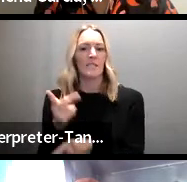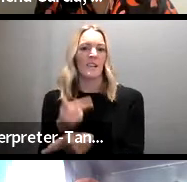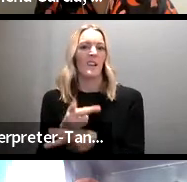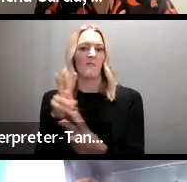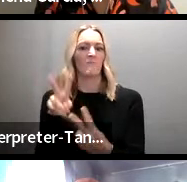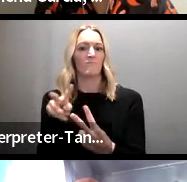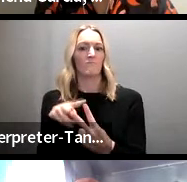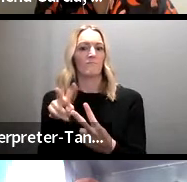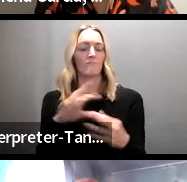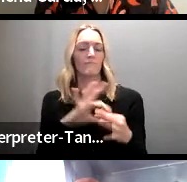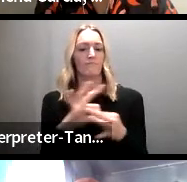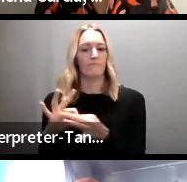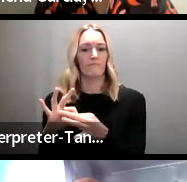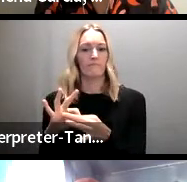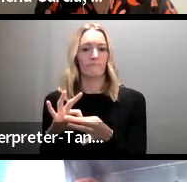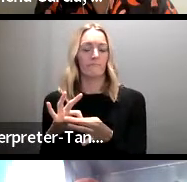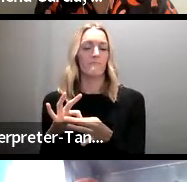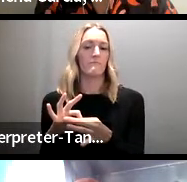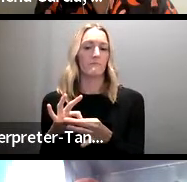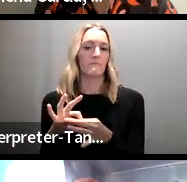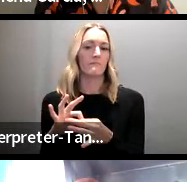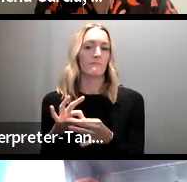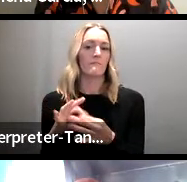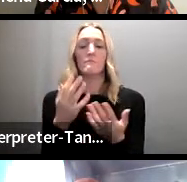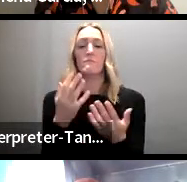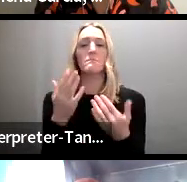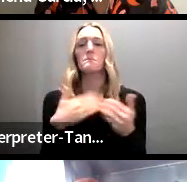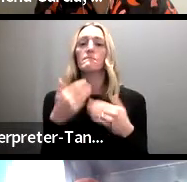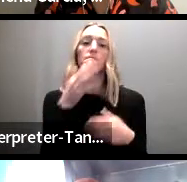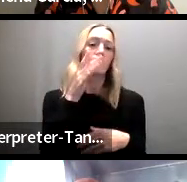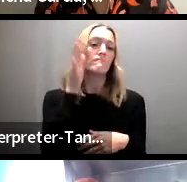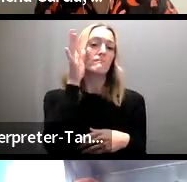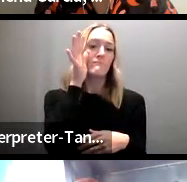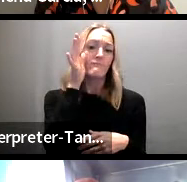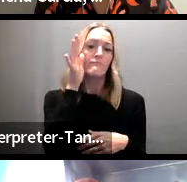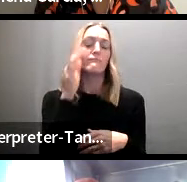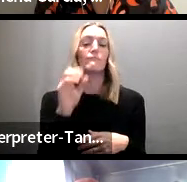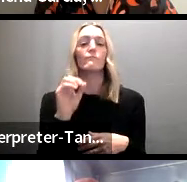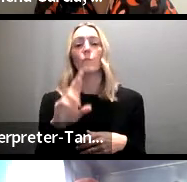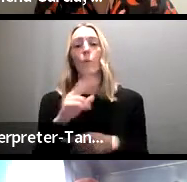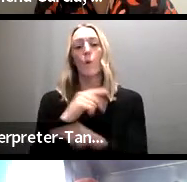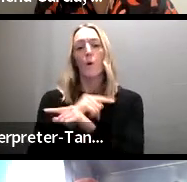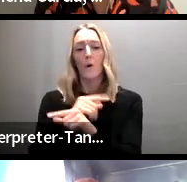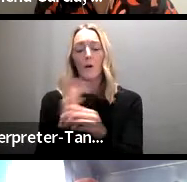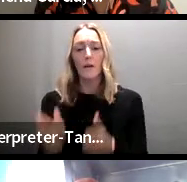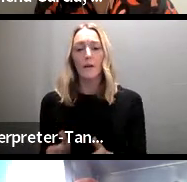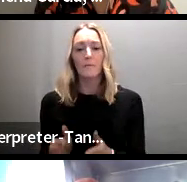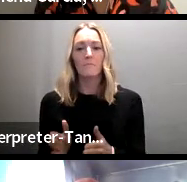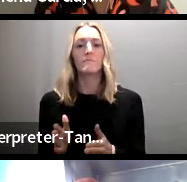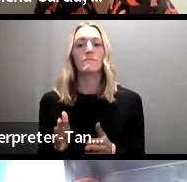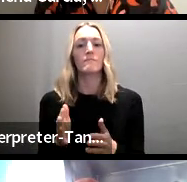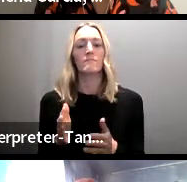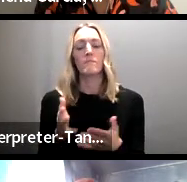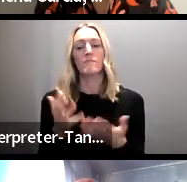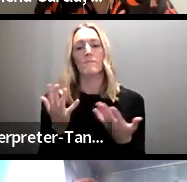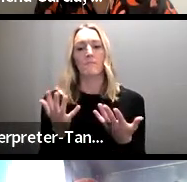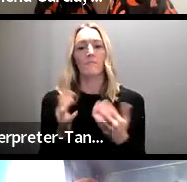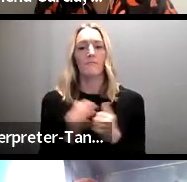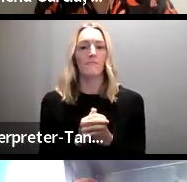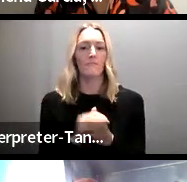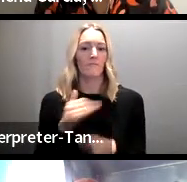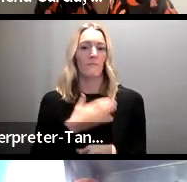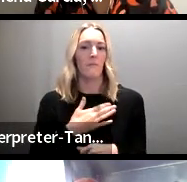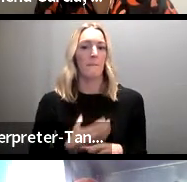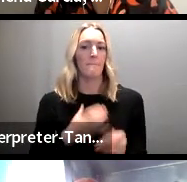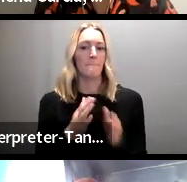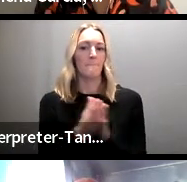together, whether it's a mother, father by birth or a guardian. It's my